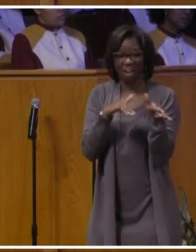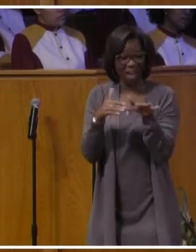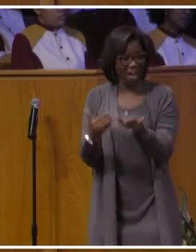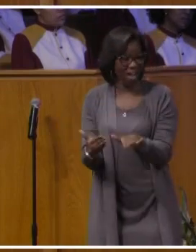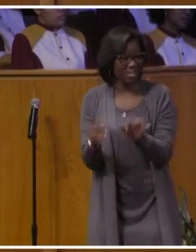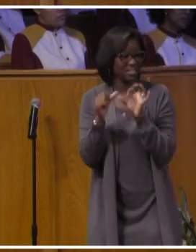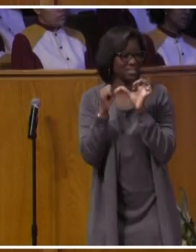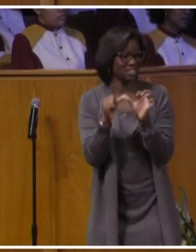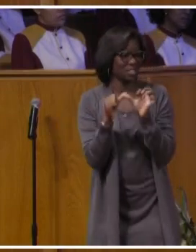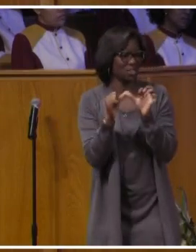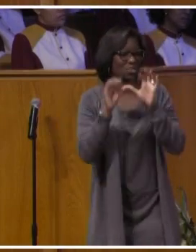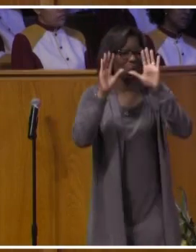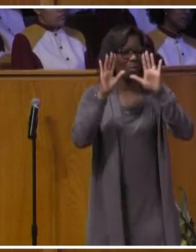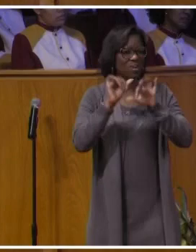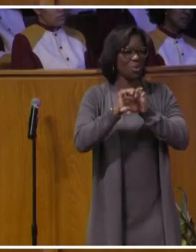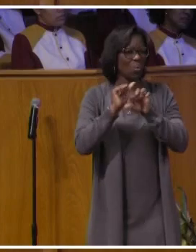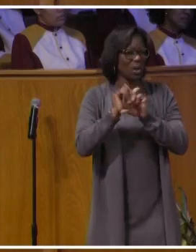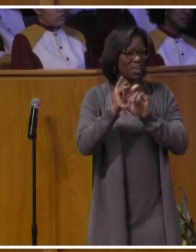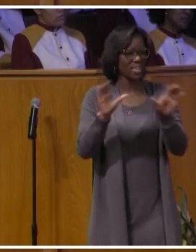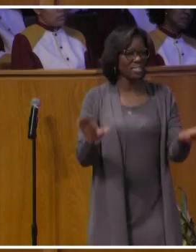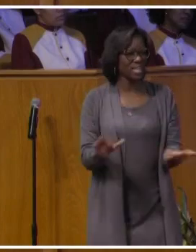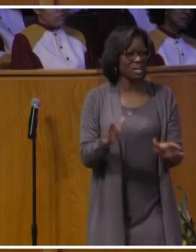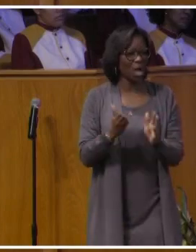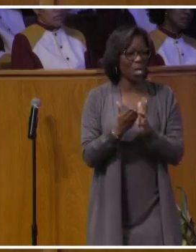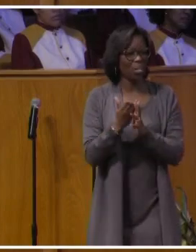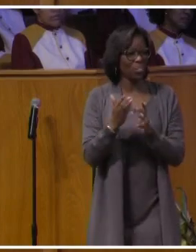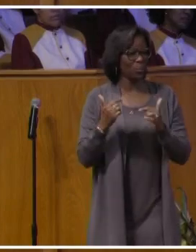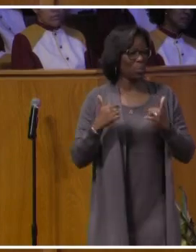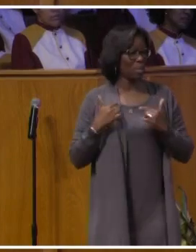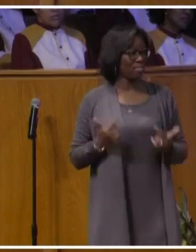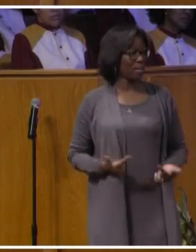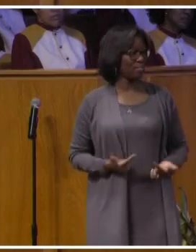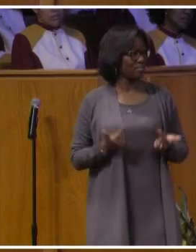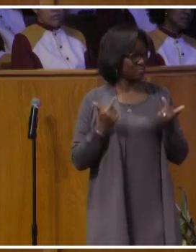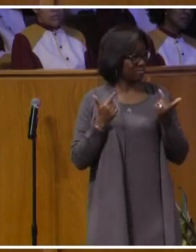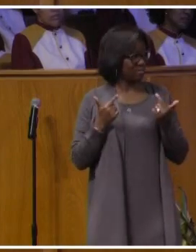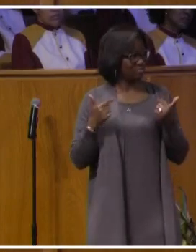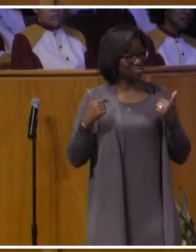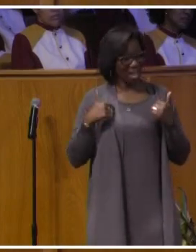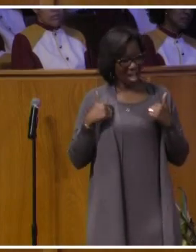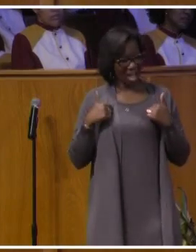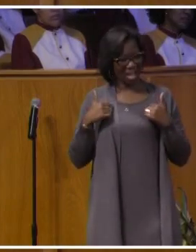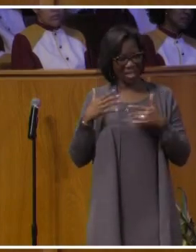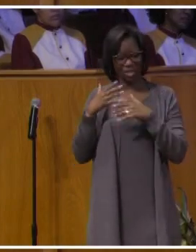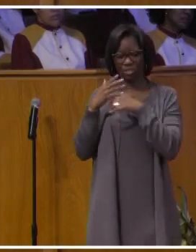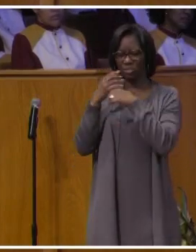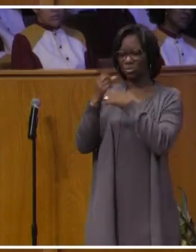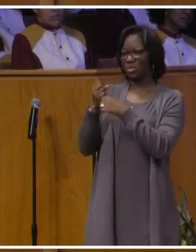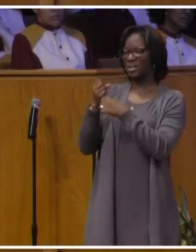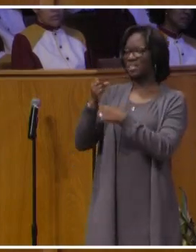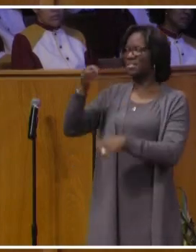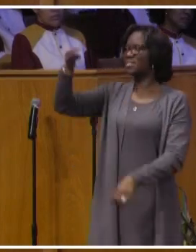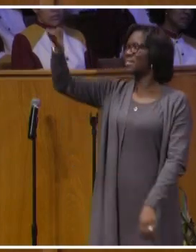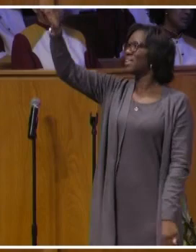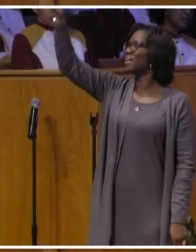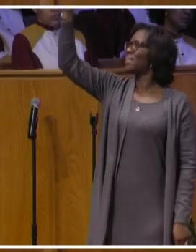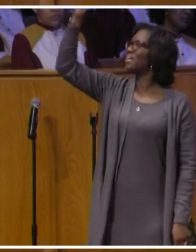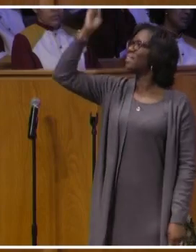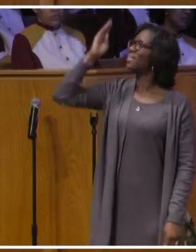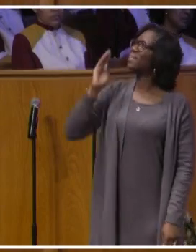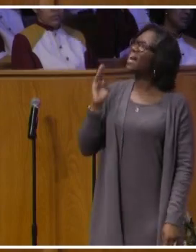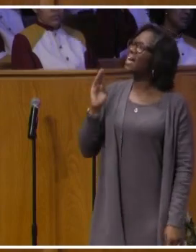continue the great work that he's done through me. I trust God.